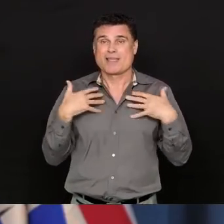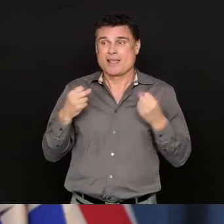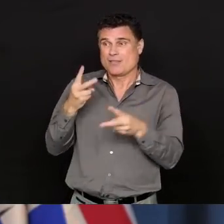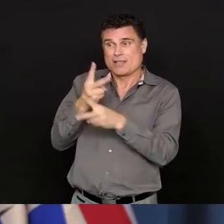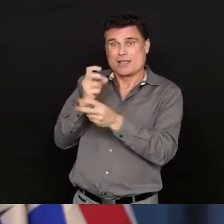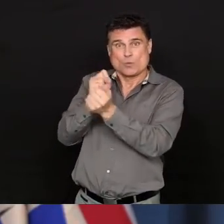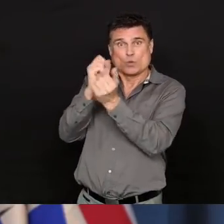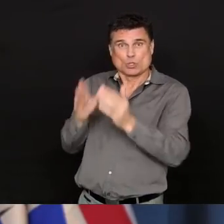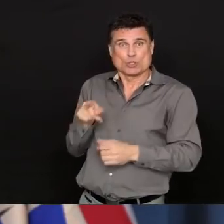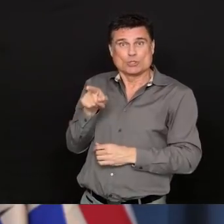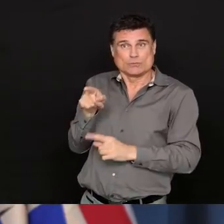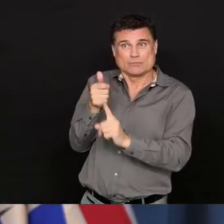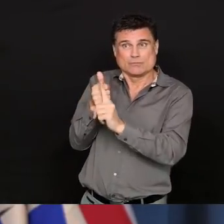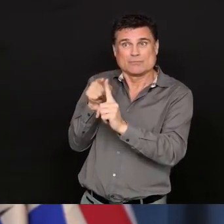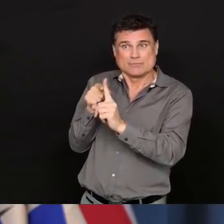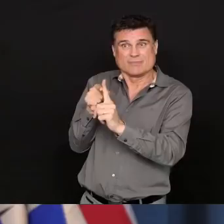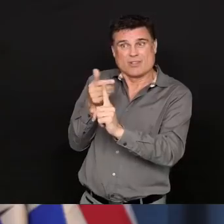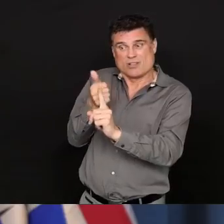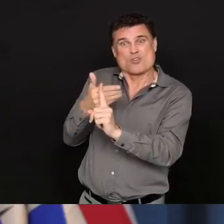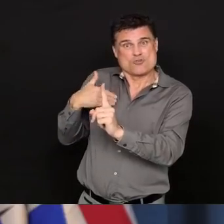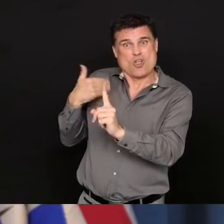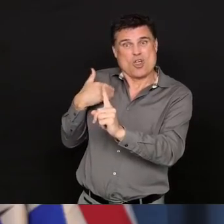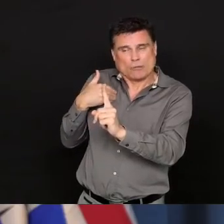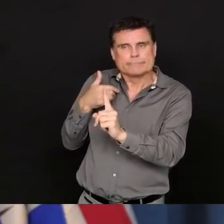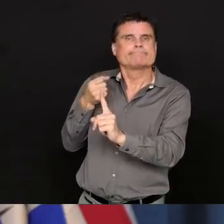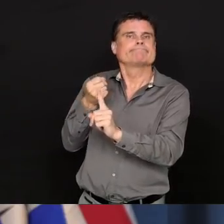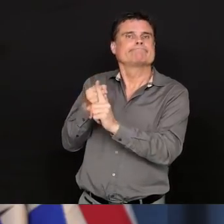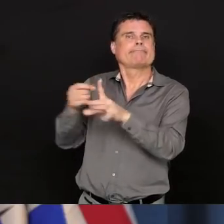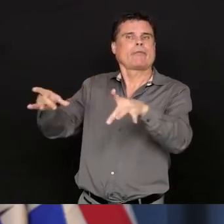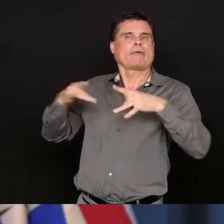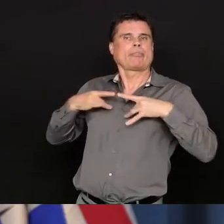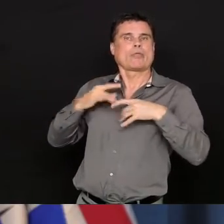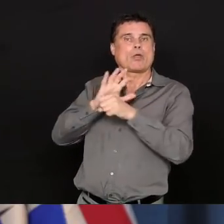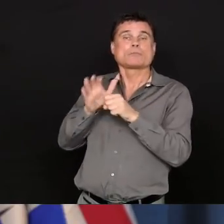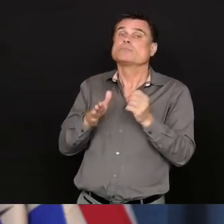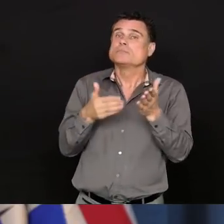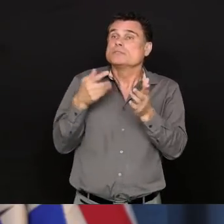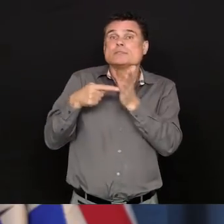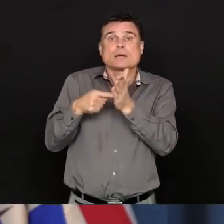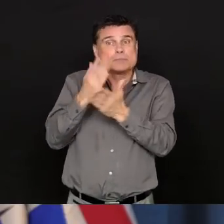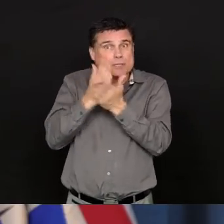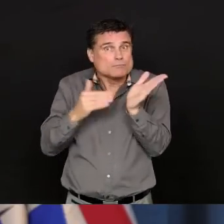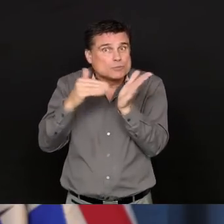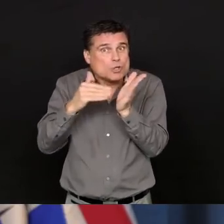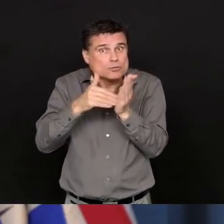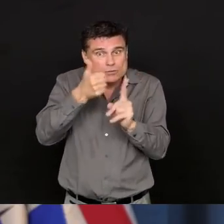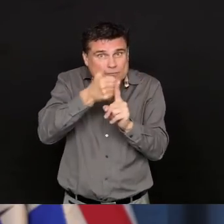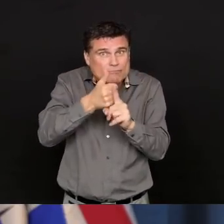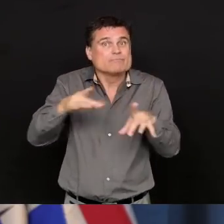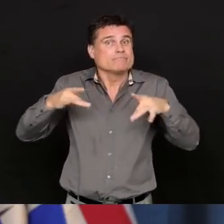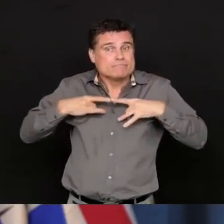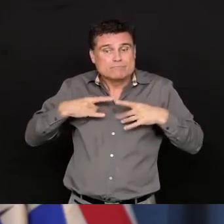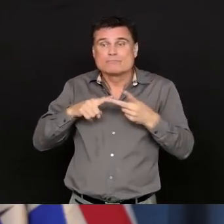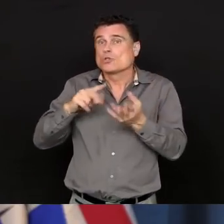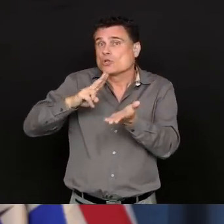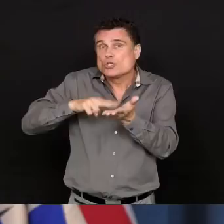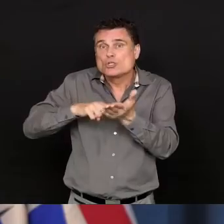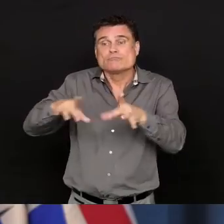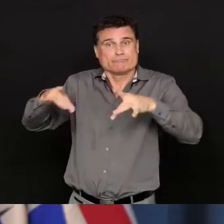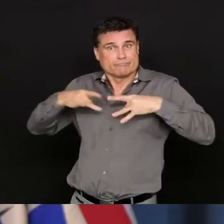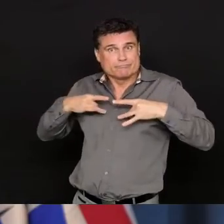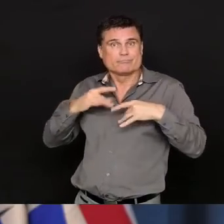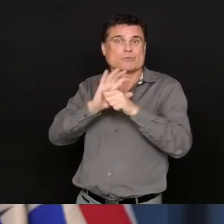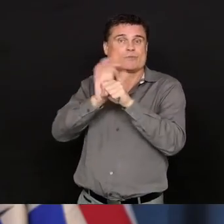young people are not immune to this. We, as well as around the world, are seeing very little disease in people under the age of